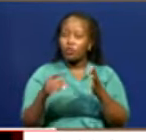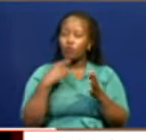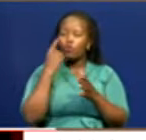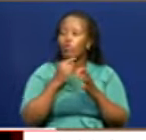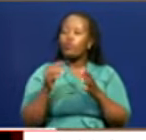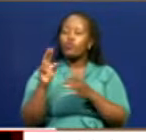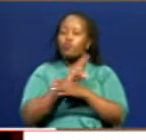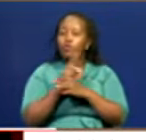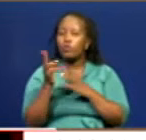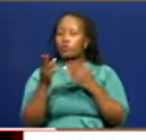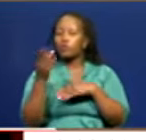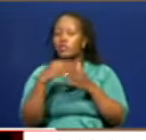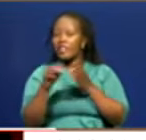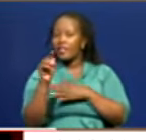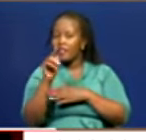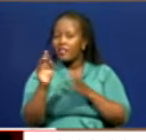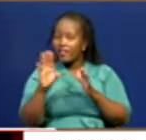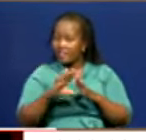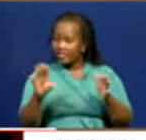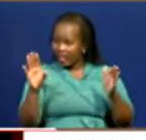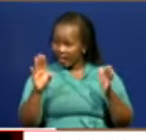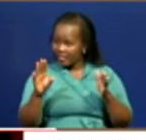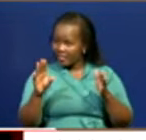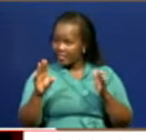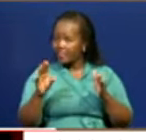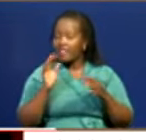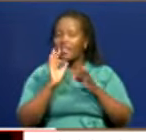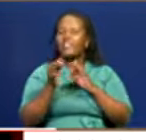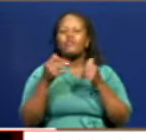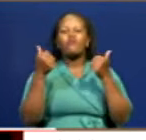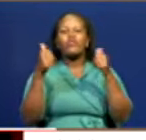yake, na kwamba ukipewa kazi ya kuuza shamba